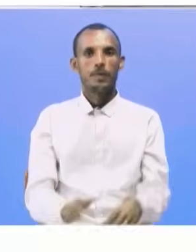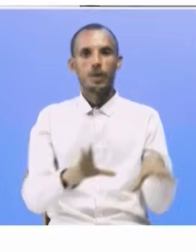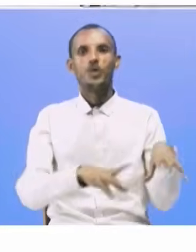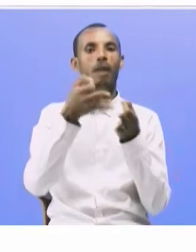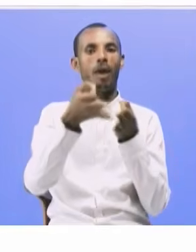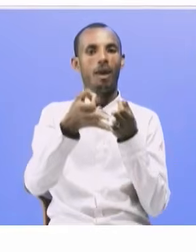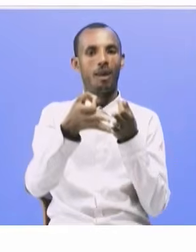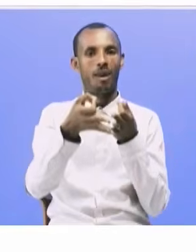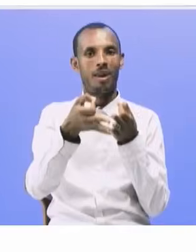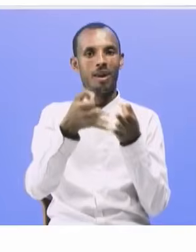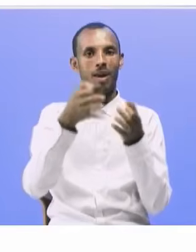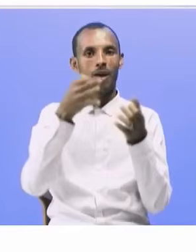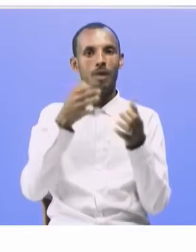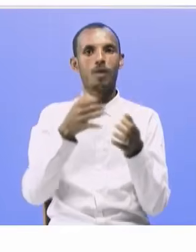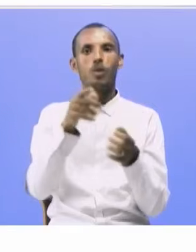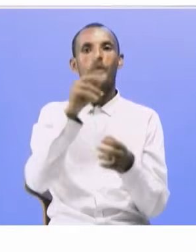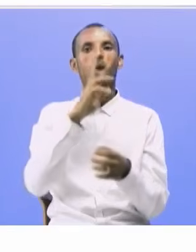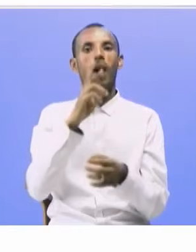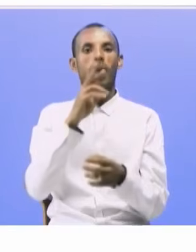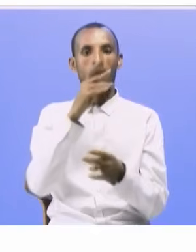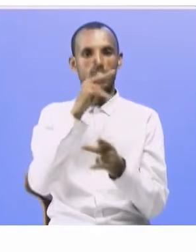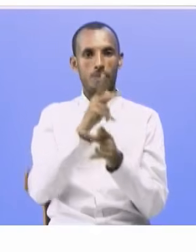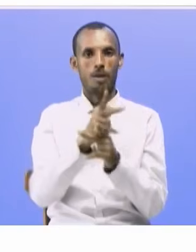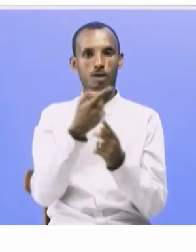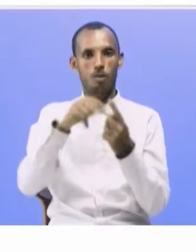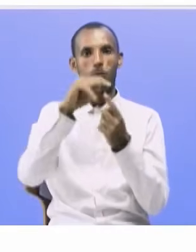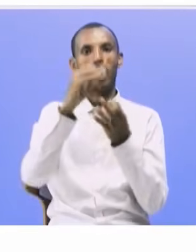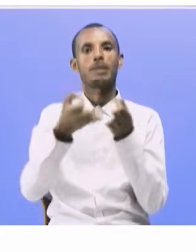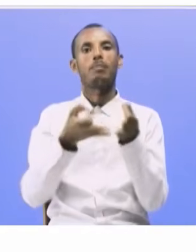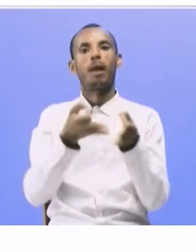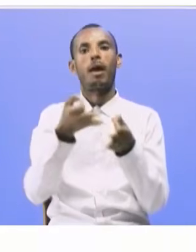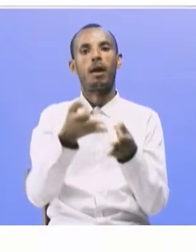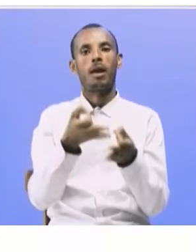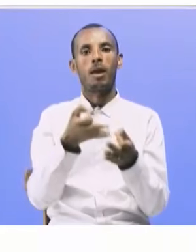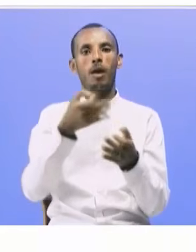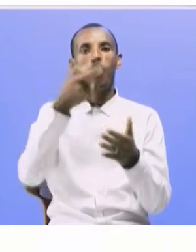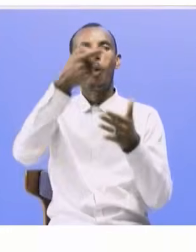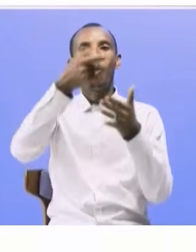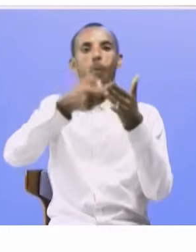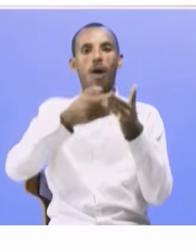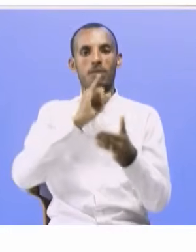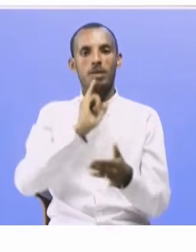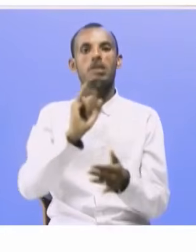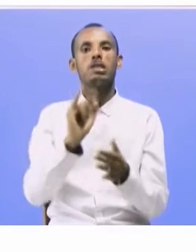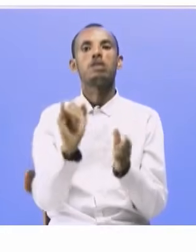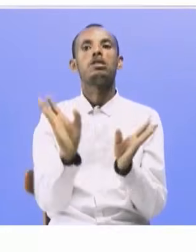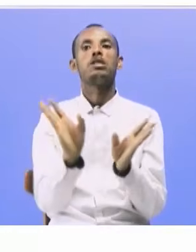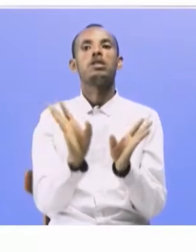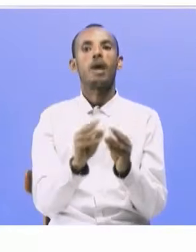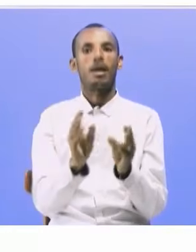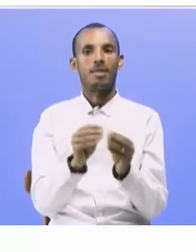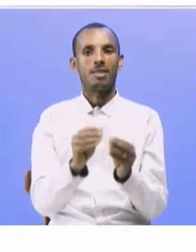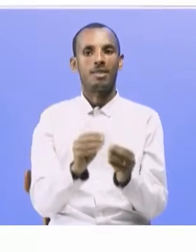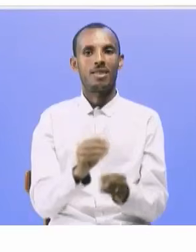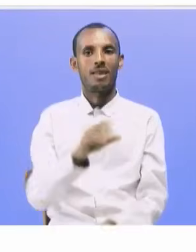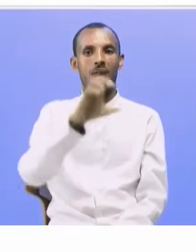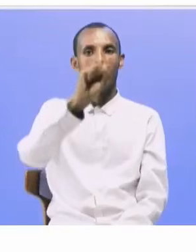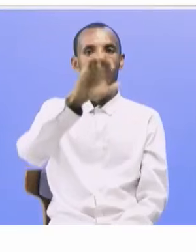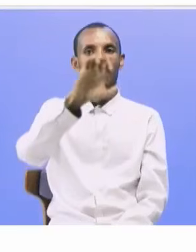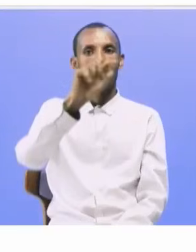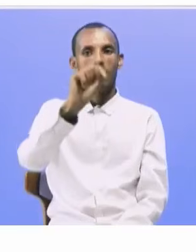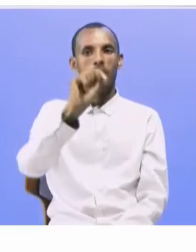Students, you are expected to explain what a set is. What a